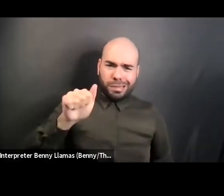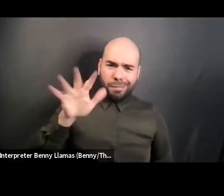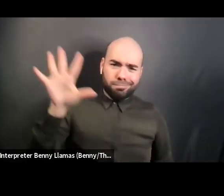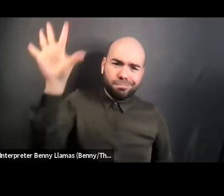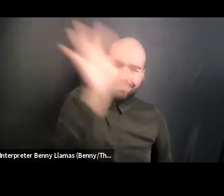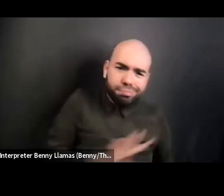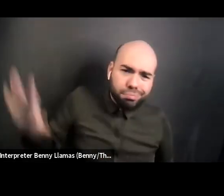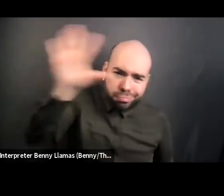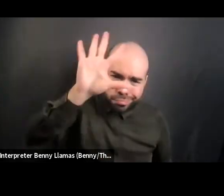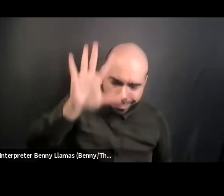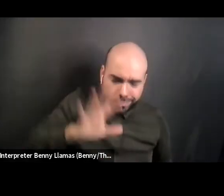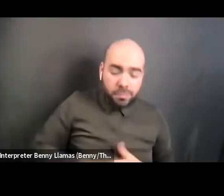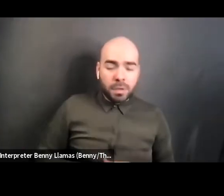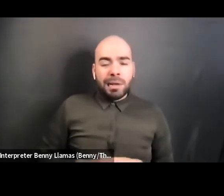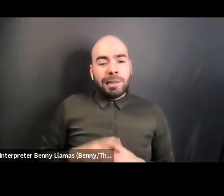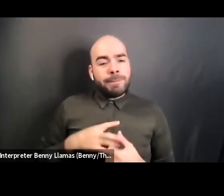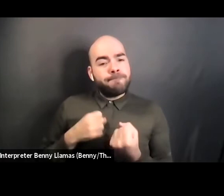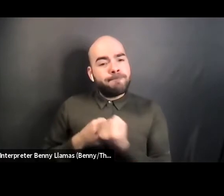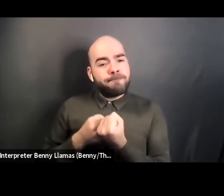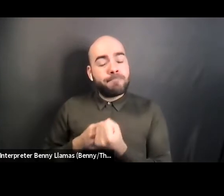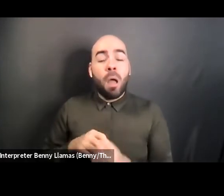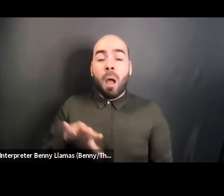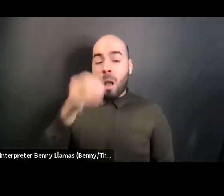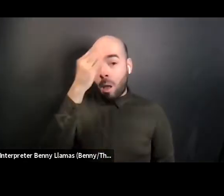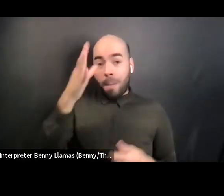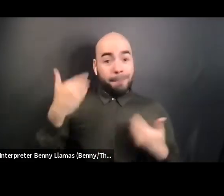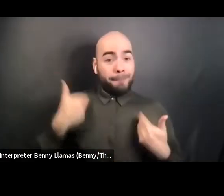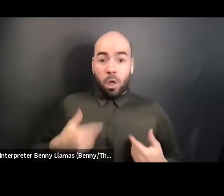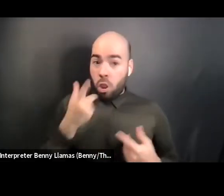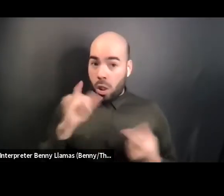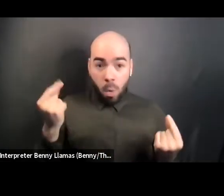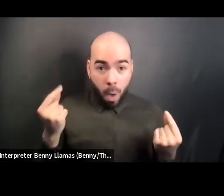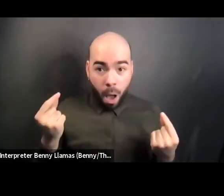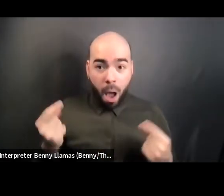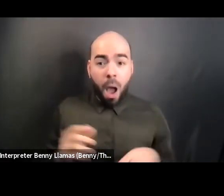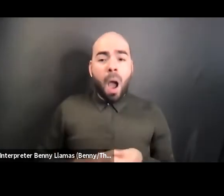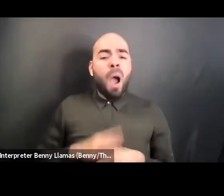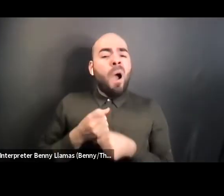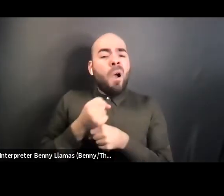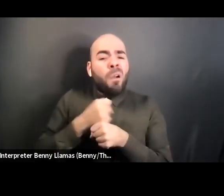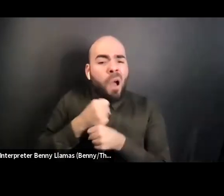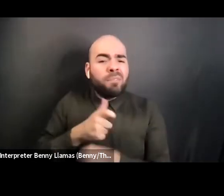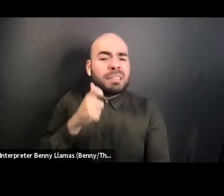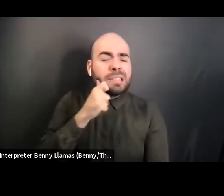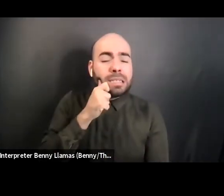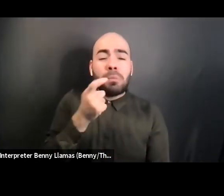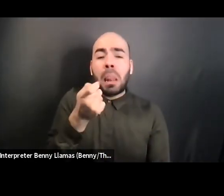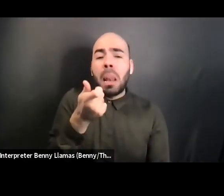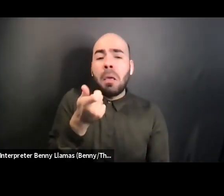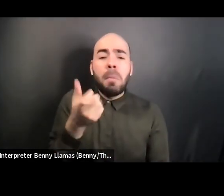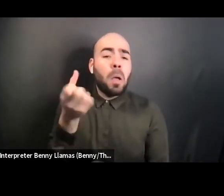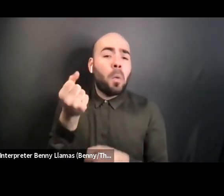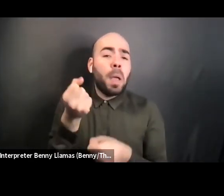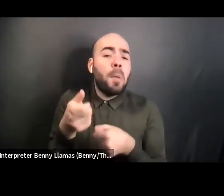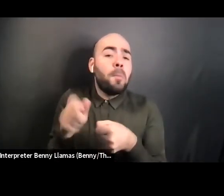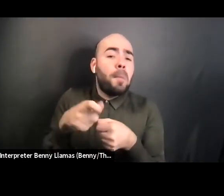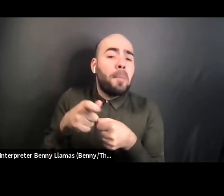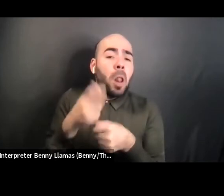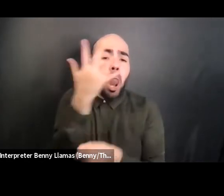description of myself. I am a very bald-headed, coffee with a dash of cream colored gender